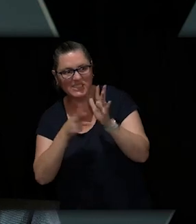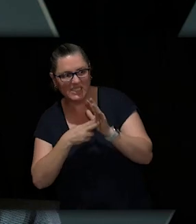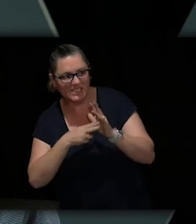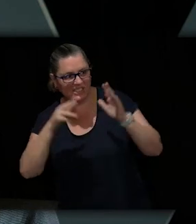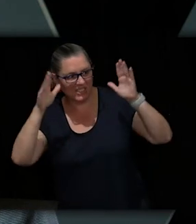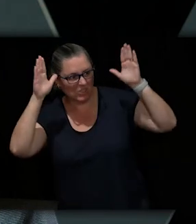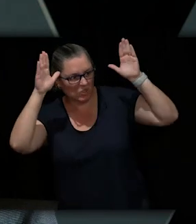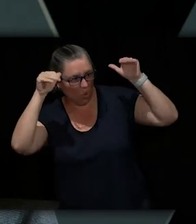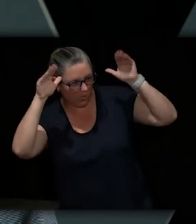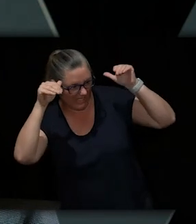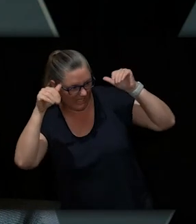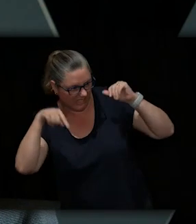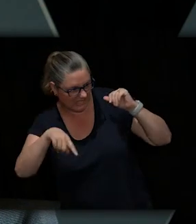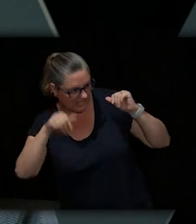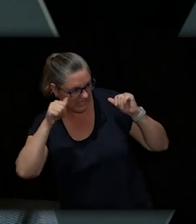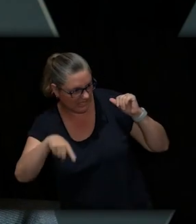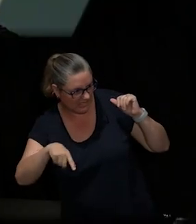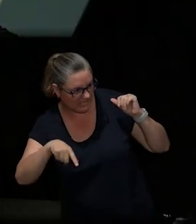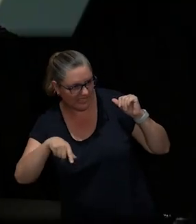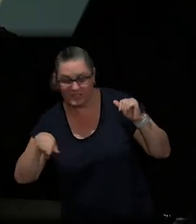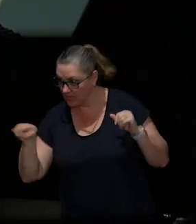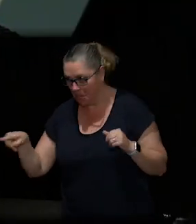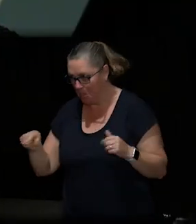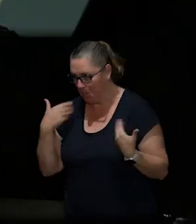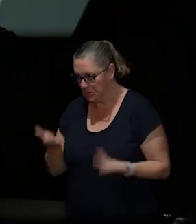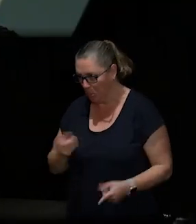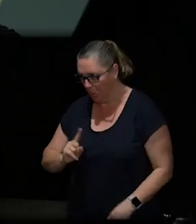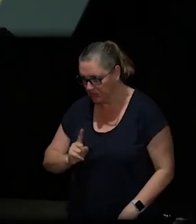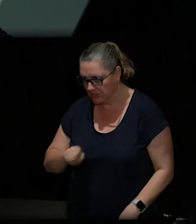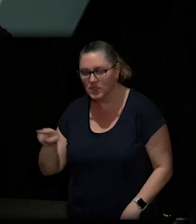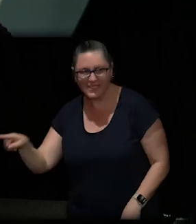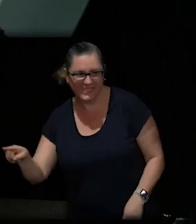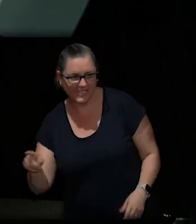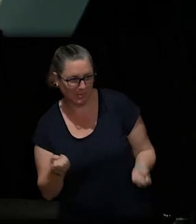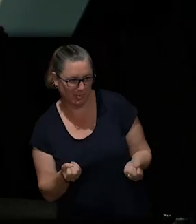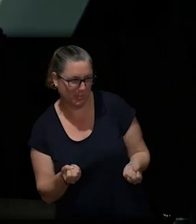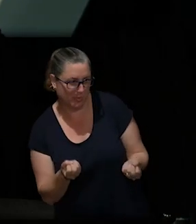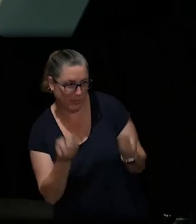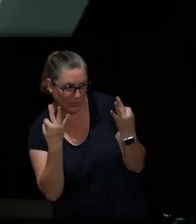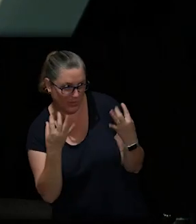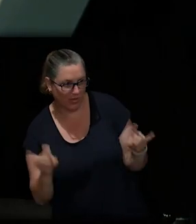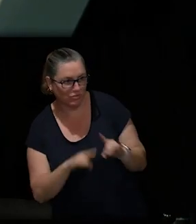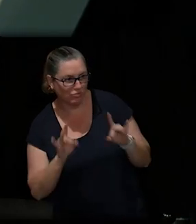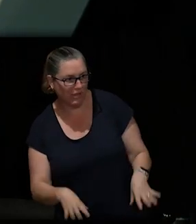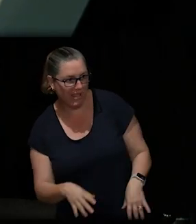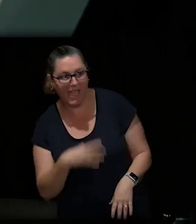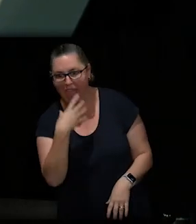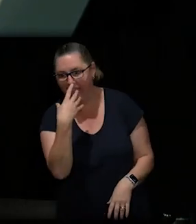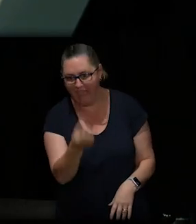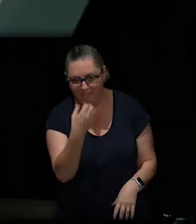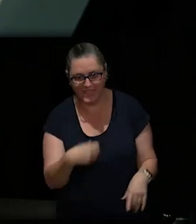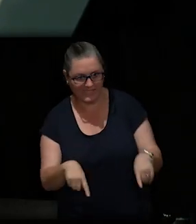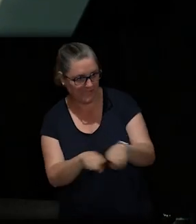I'm not sure I know what that is. No, you wouldn't. But we don't have in Australia those kind of symbols